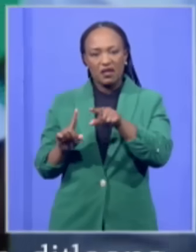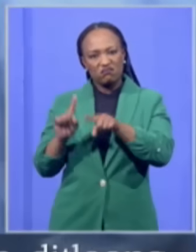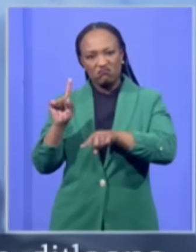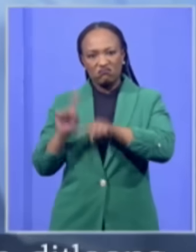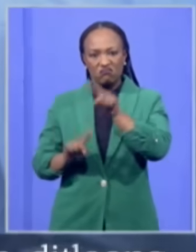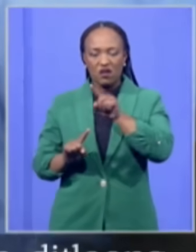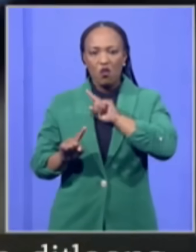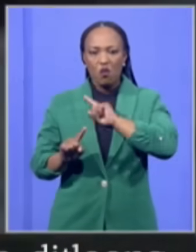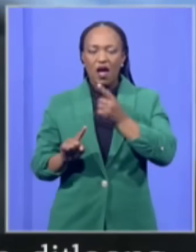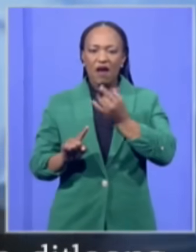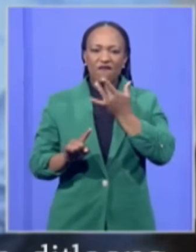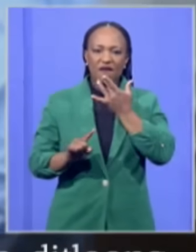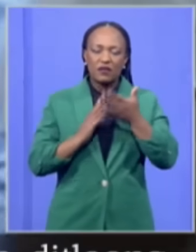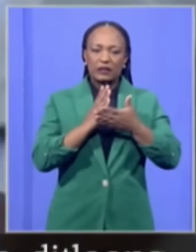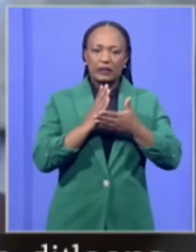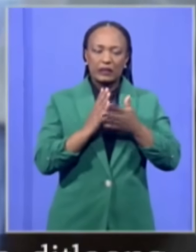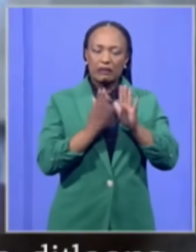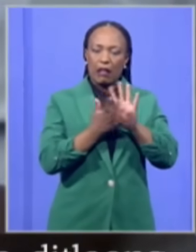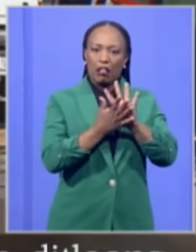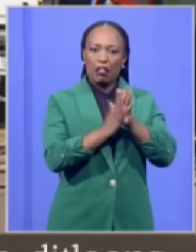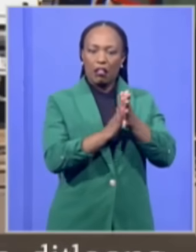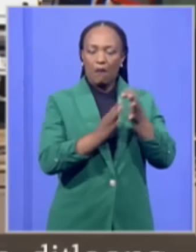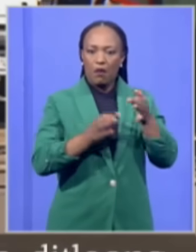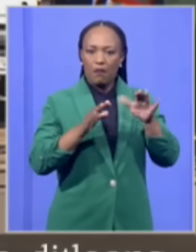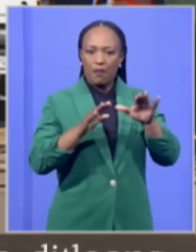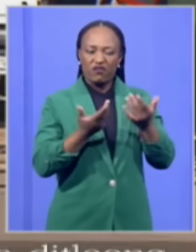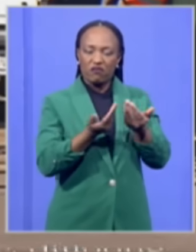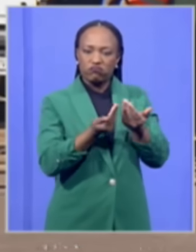tšea lehlakore le go aroganya mokgatlo.